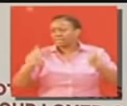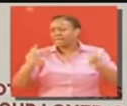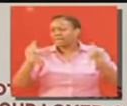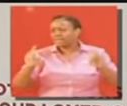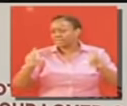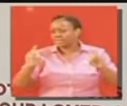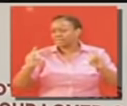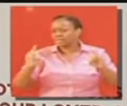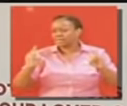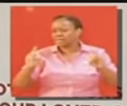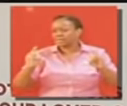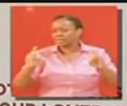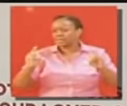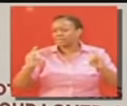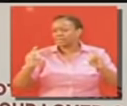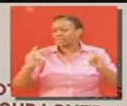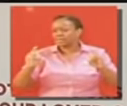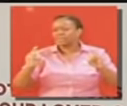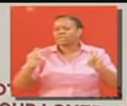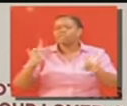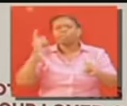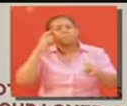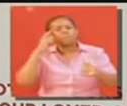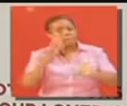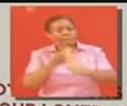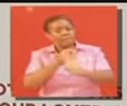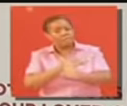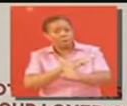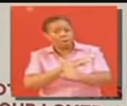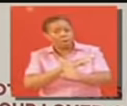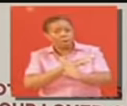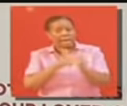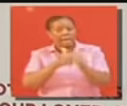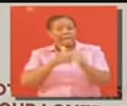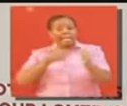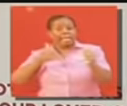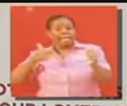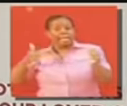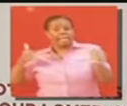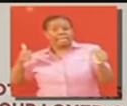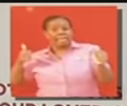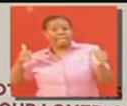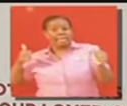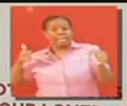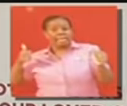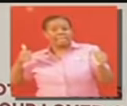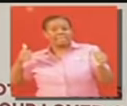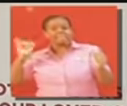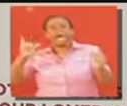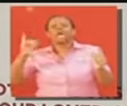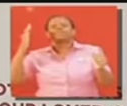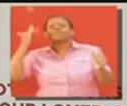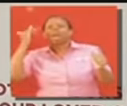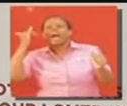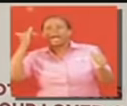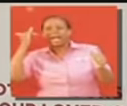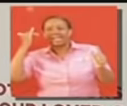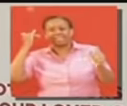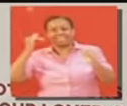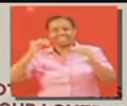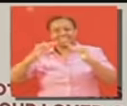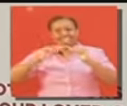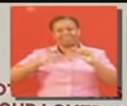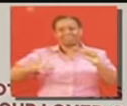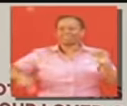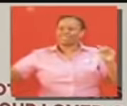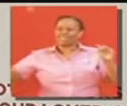the time frame when there was a backlog in the testing that gave the shape of the graph a misleading sort of